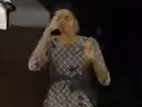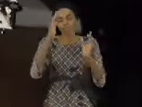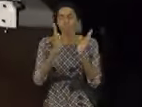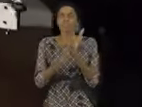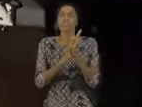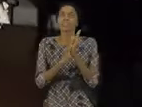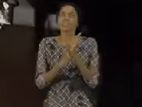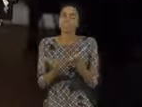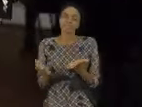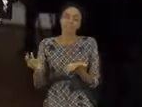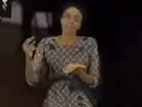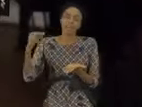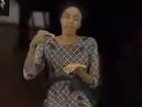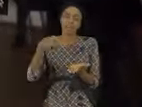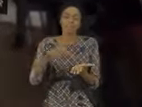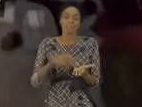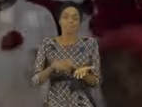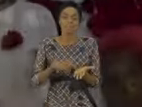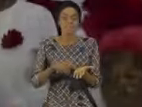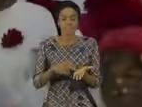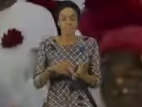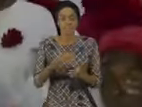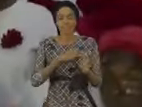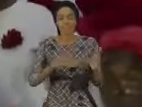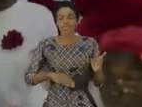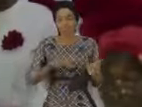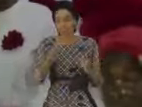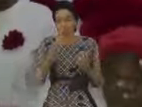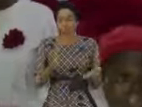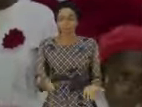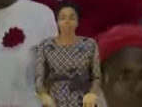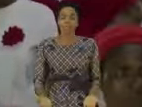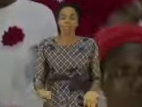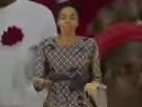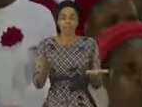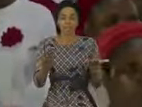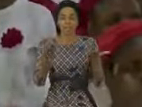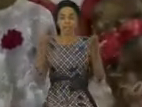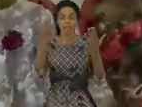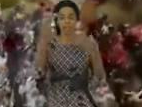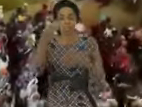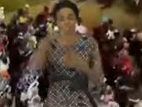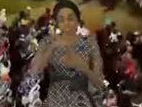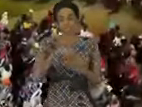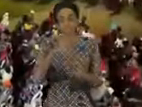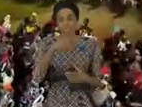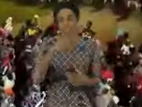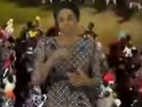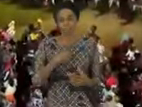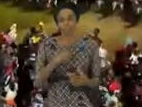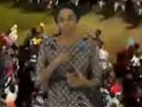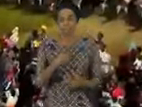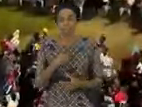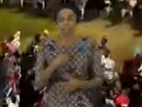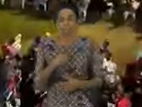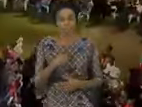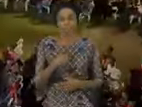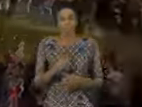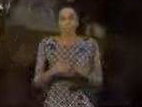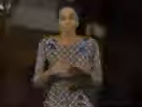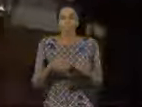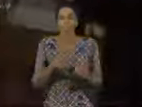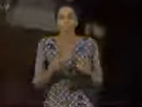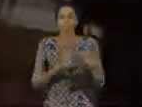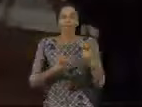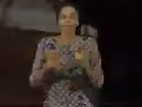Let his praise arise. Christ be magnified in me.